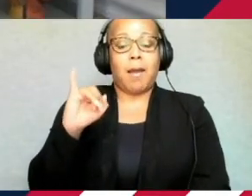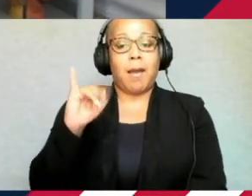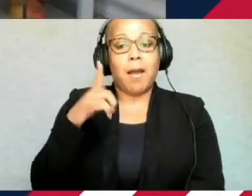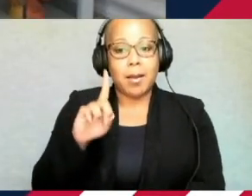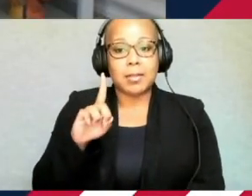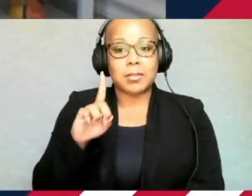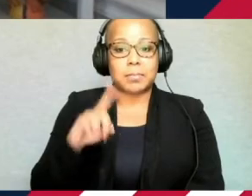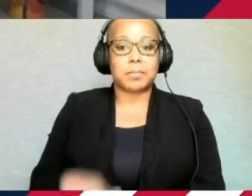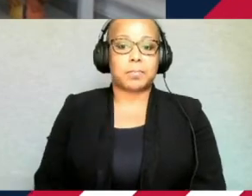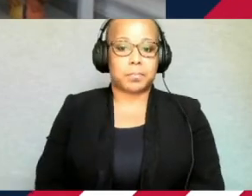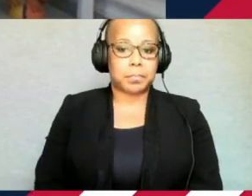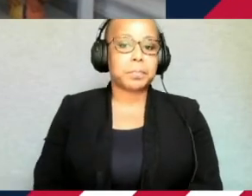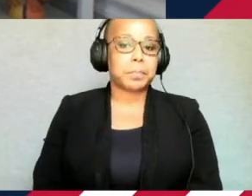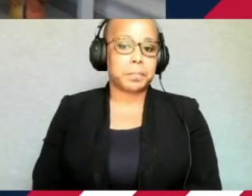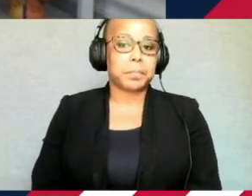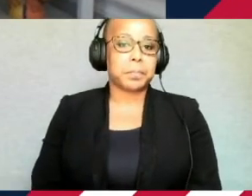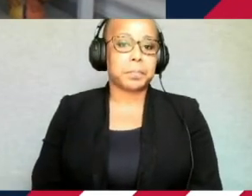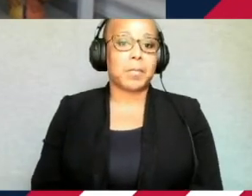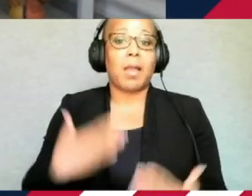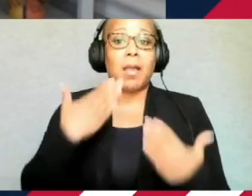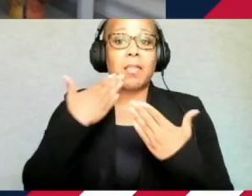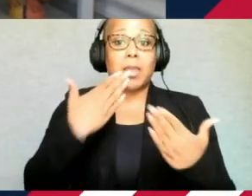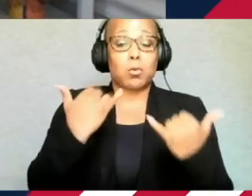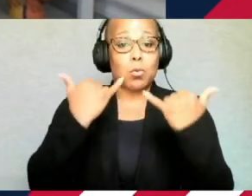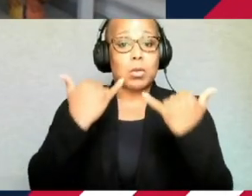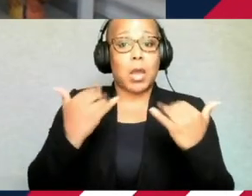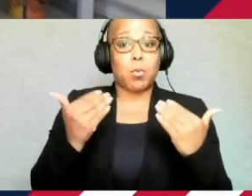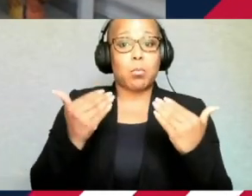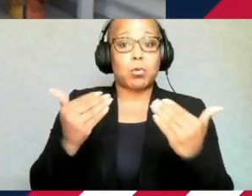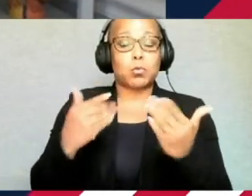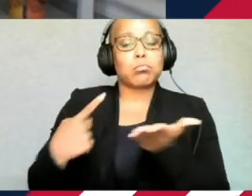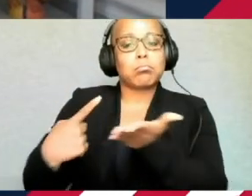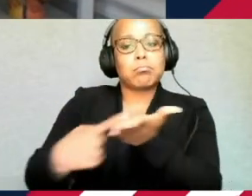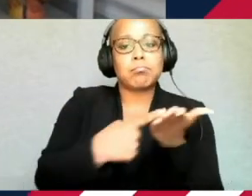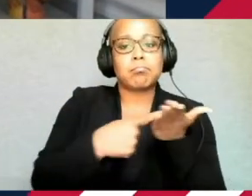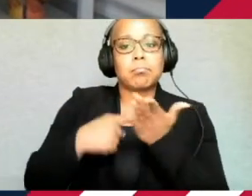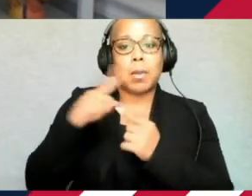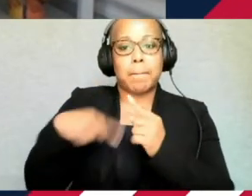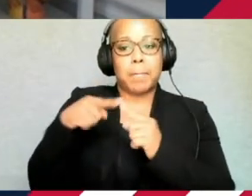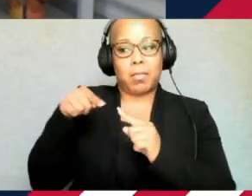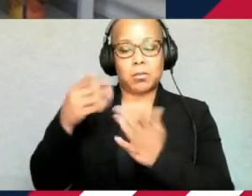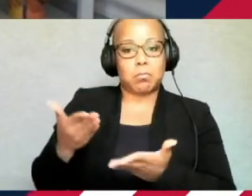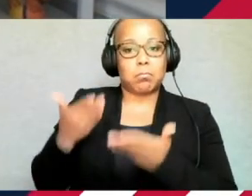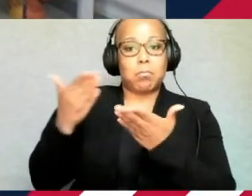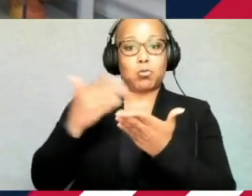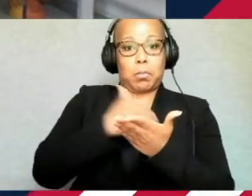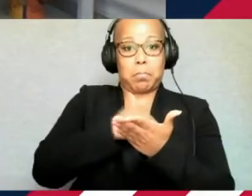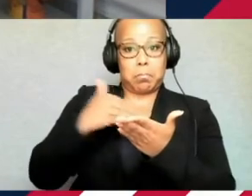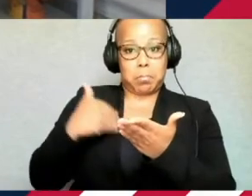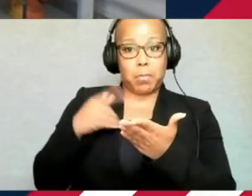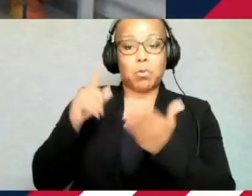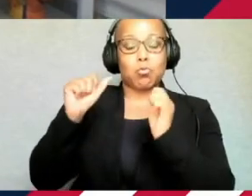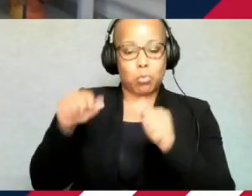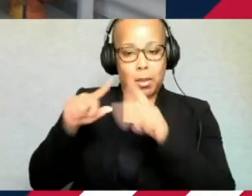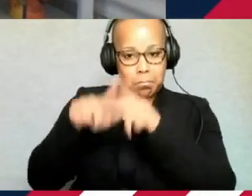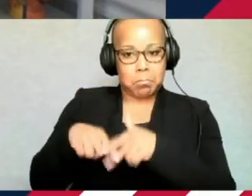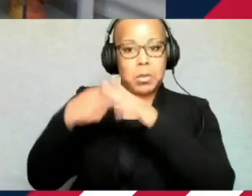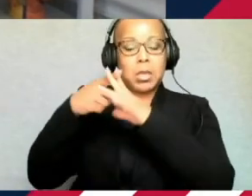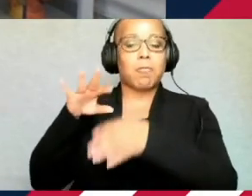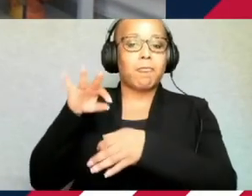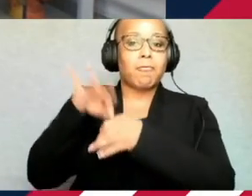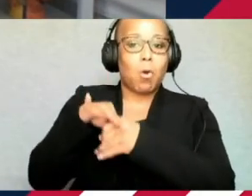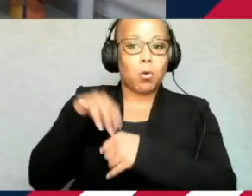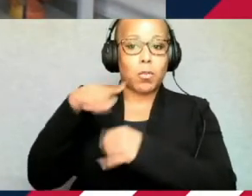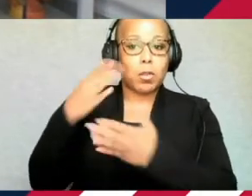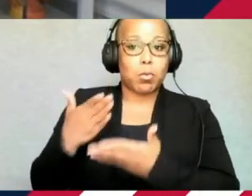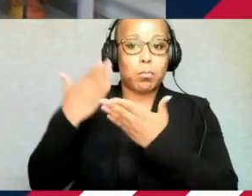you, Mr. Woodruff. We're now going to move to discussion on this motion. Members, though, you may begin voting on this proposal in